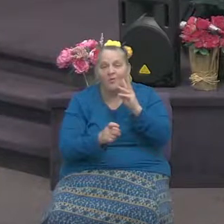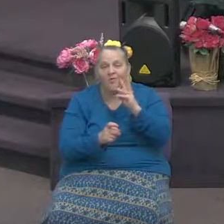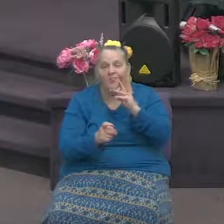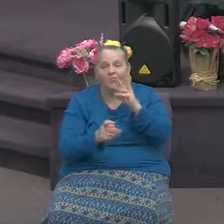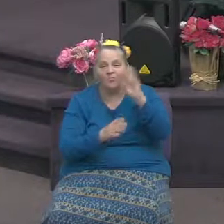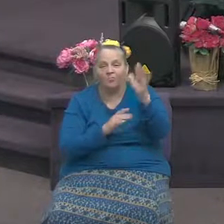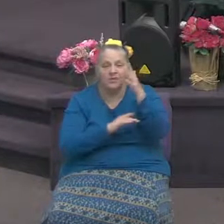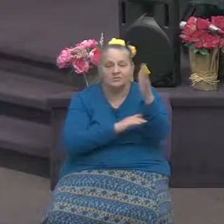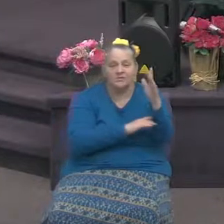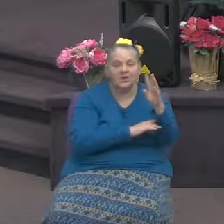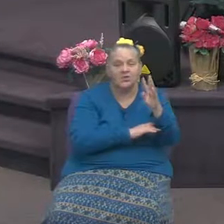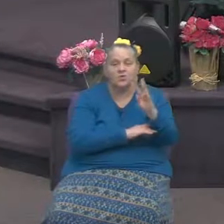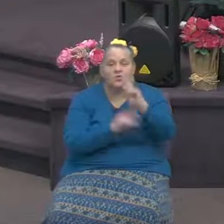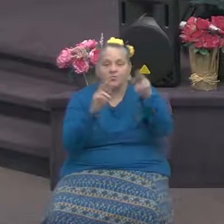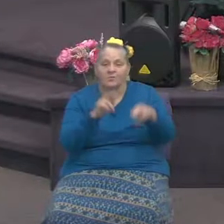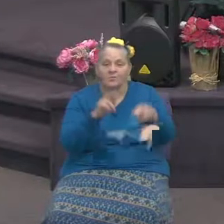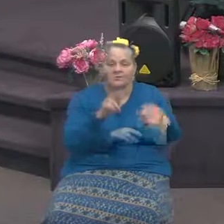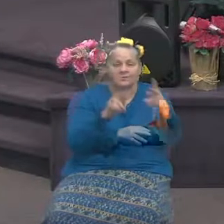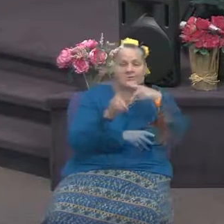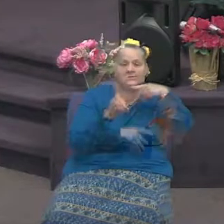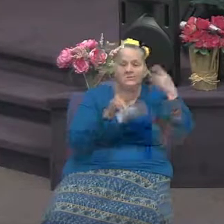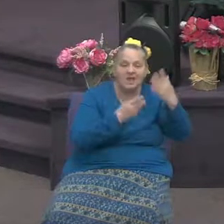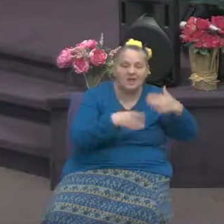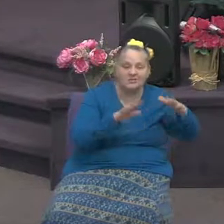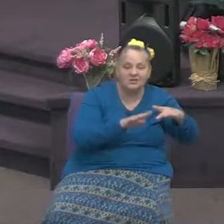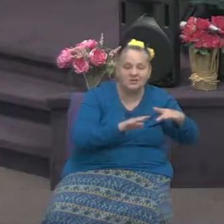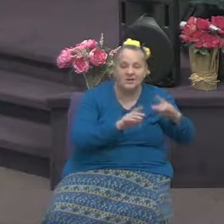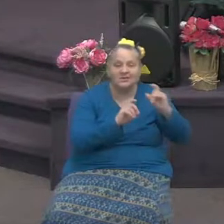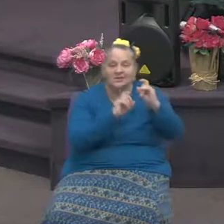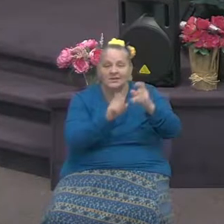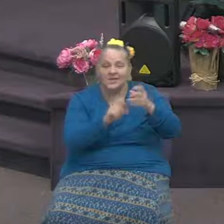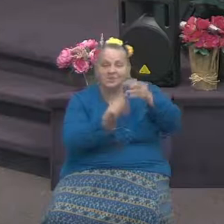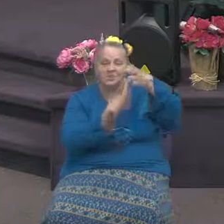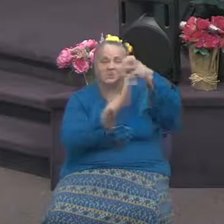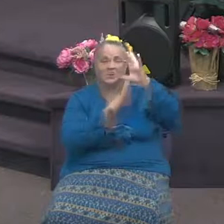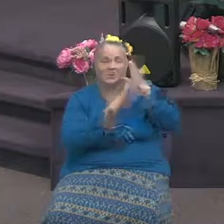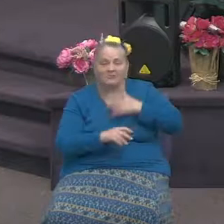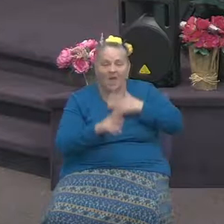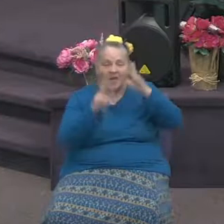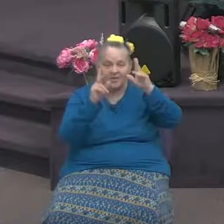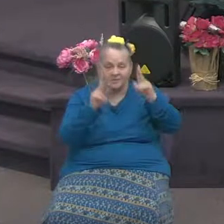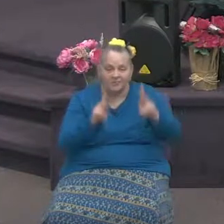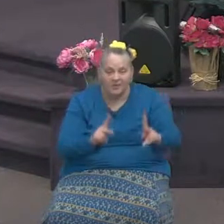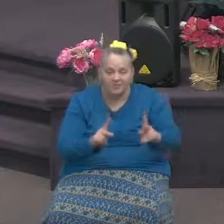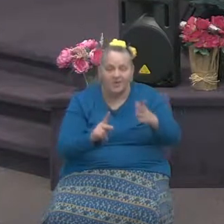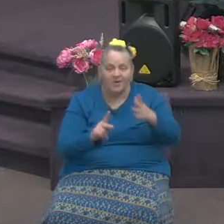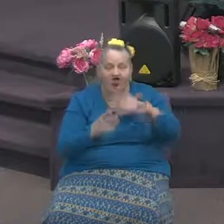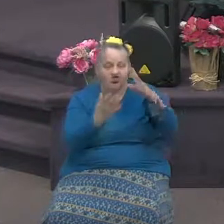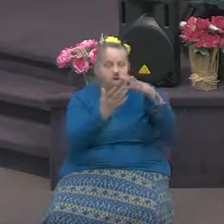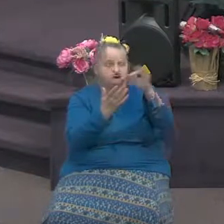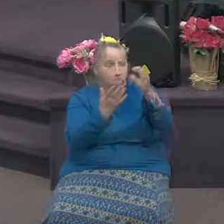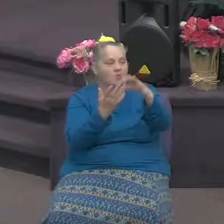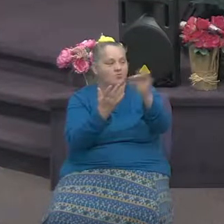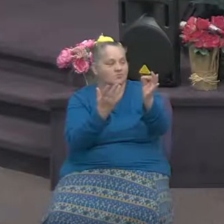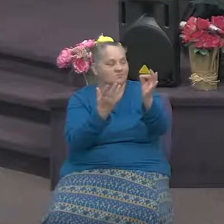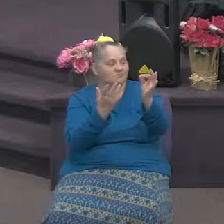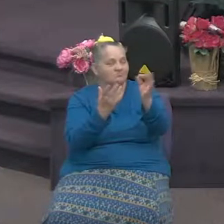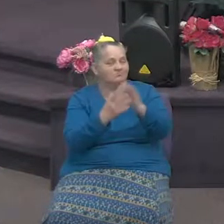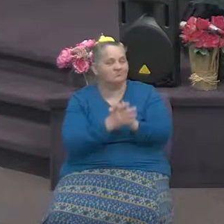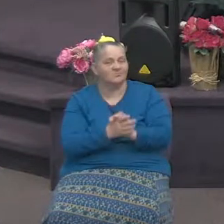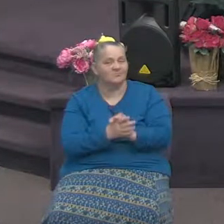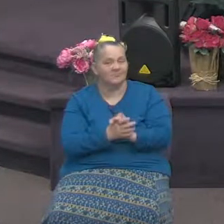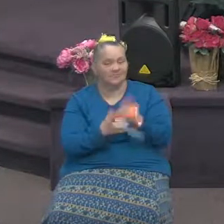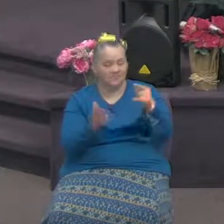wilderness and rivers in the desert to give drink to my people, my chosen.